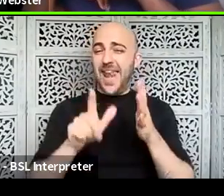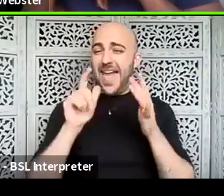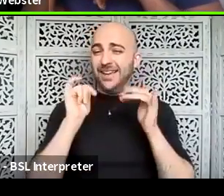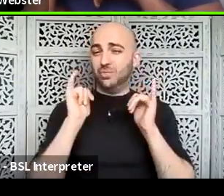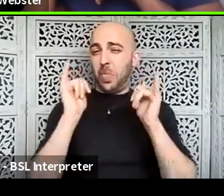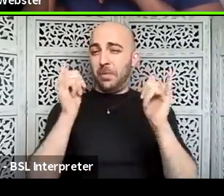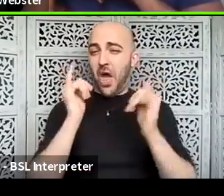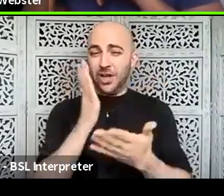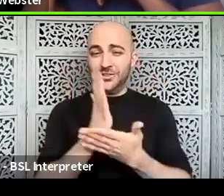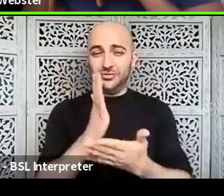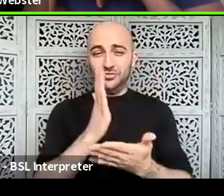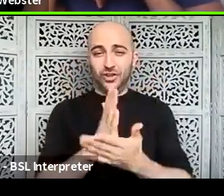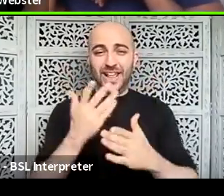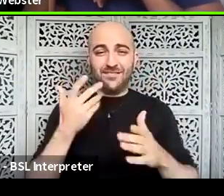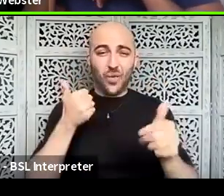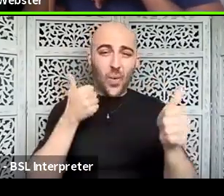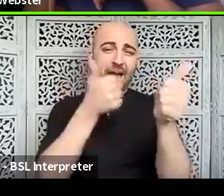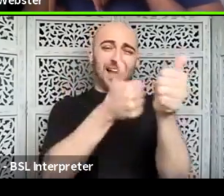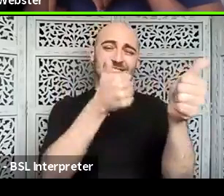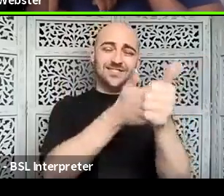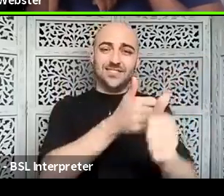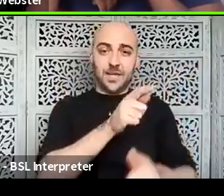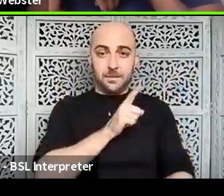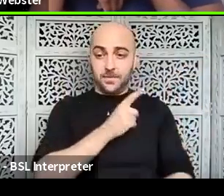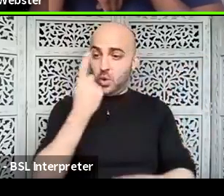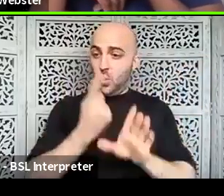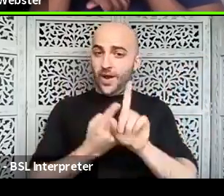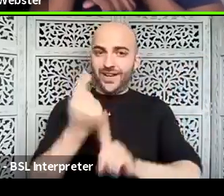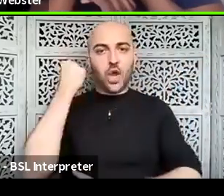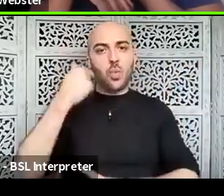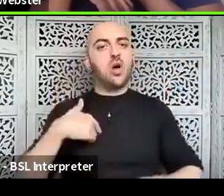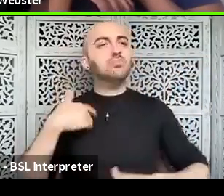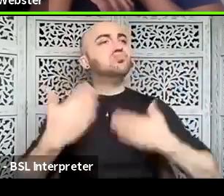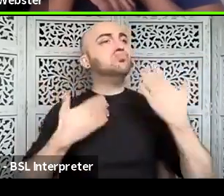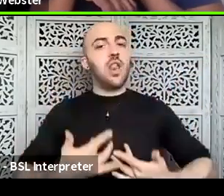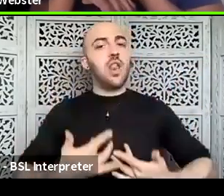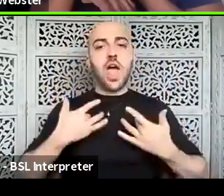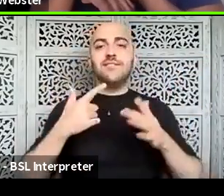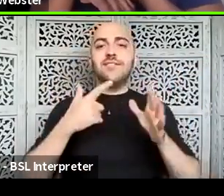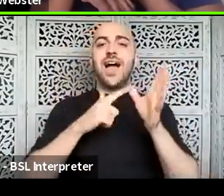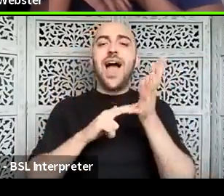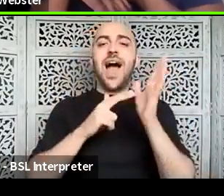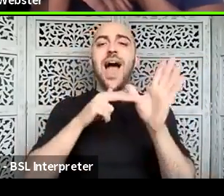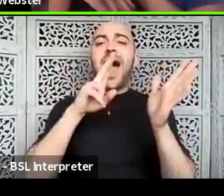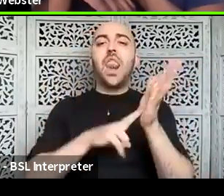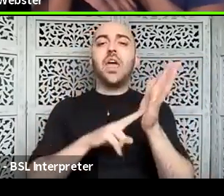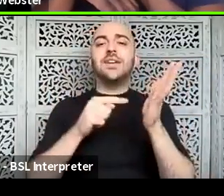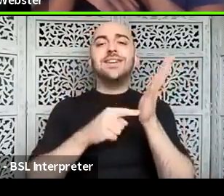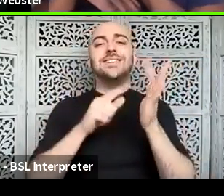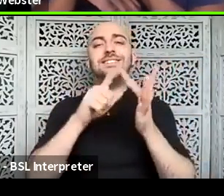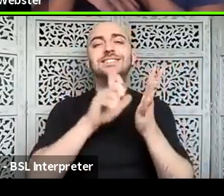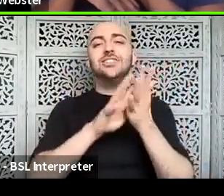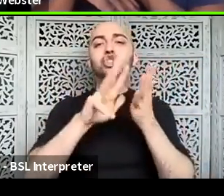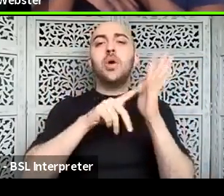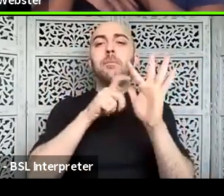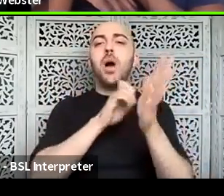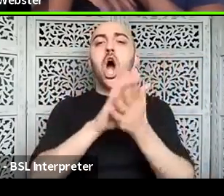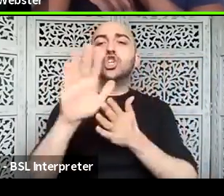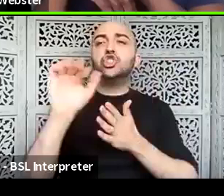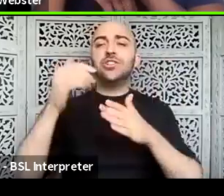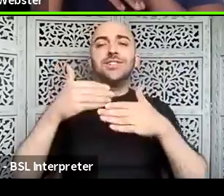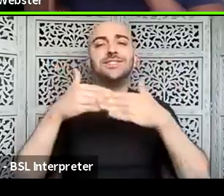a year ago I was just living my life. I was PDing an Alan Titchmarsh daytime program for